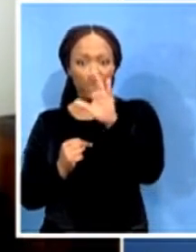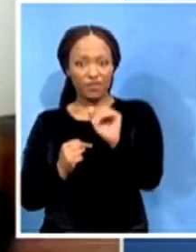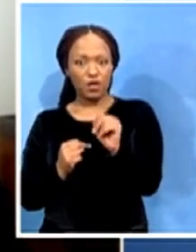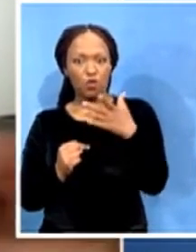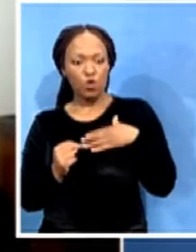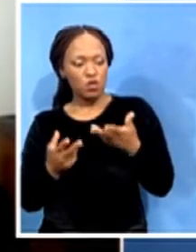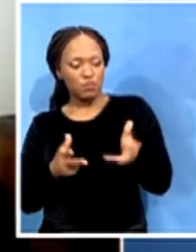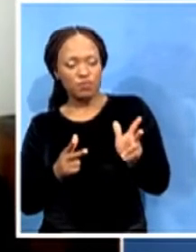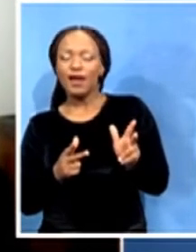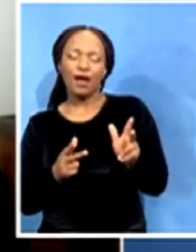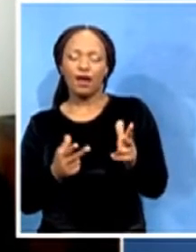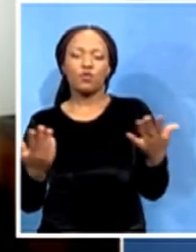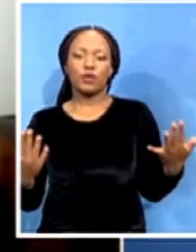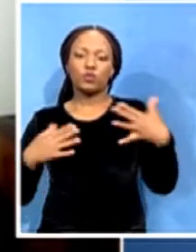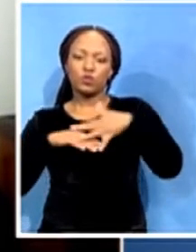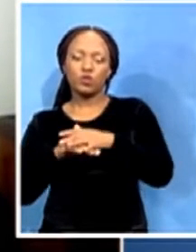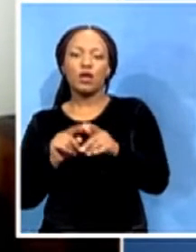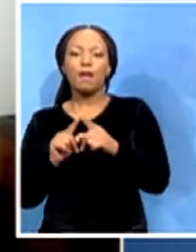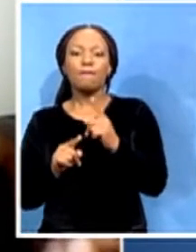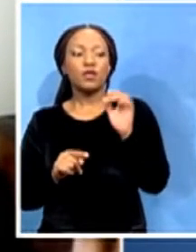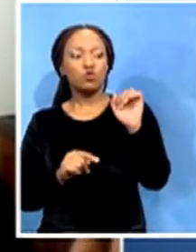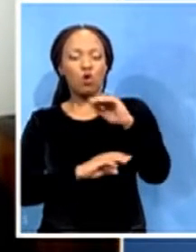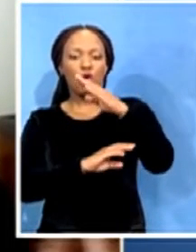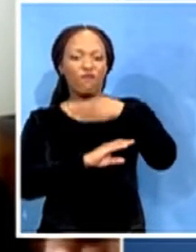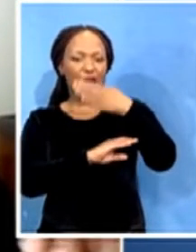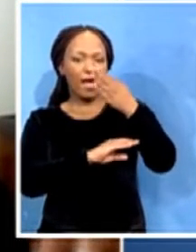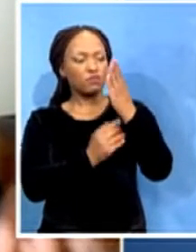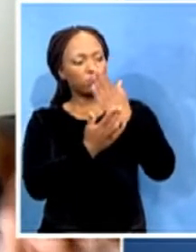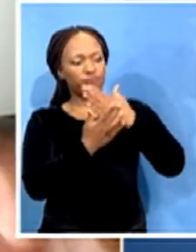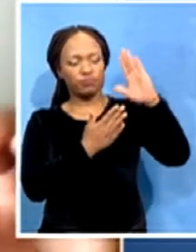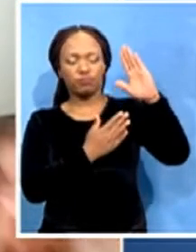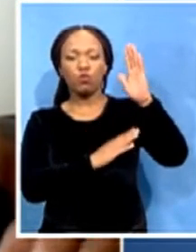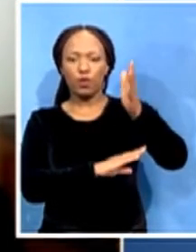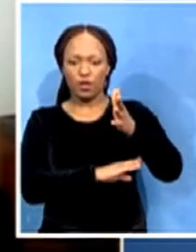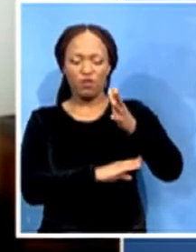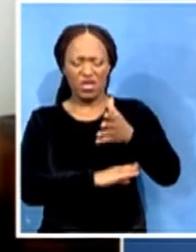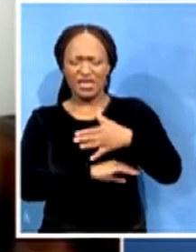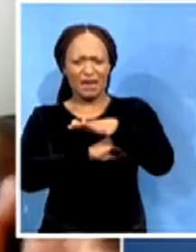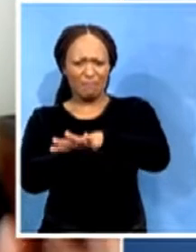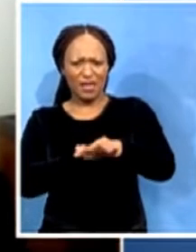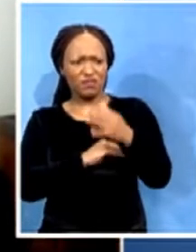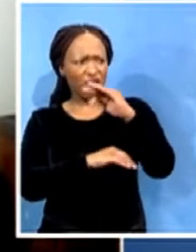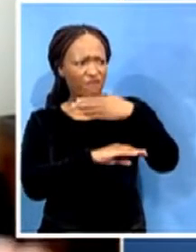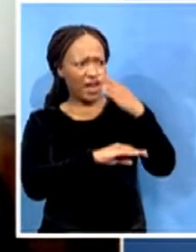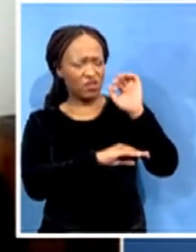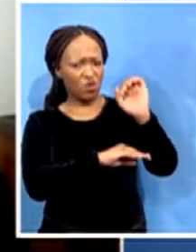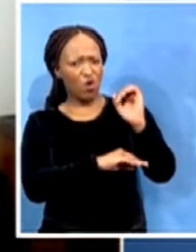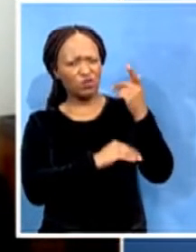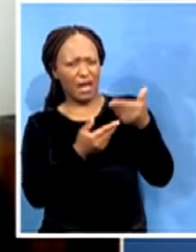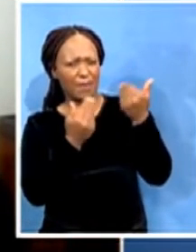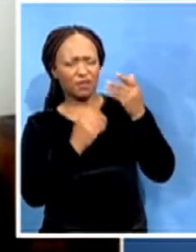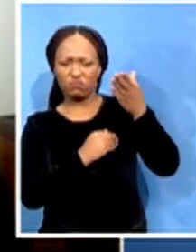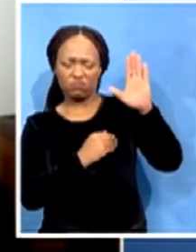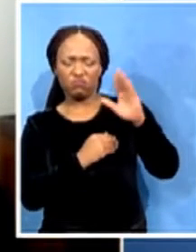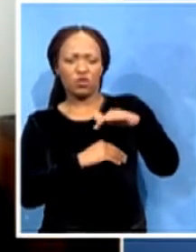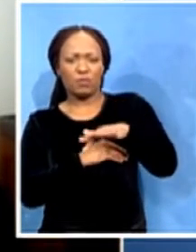the flag. There's no place in South Africa for the flag. But I thought what they were trying to do with the stem is saying that there's some room for some kind of